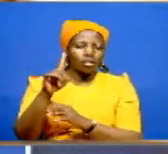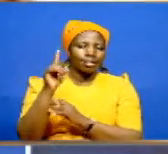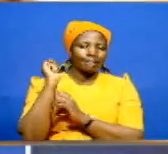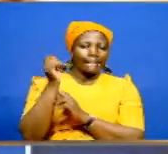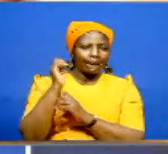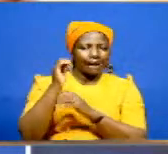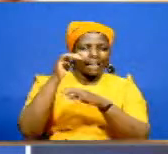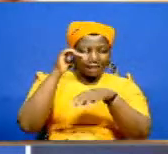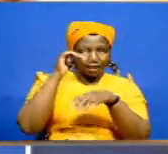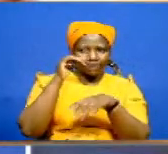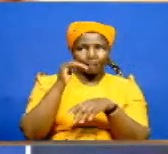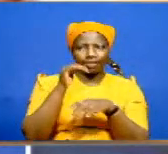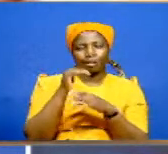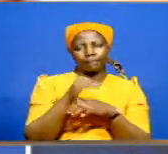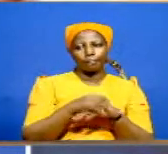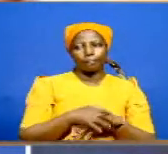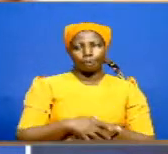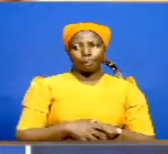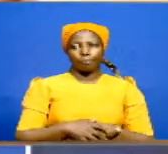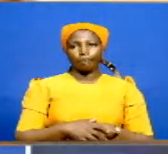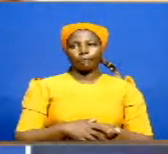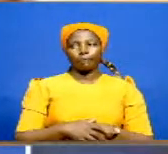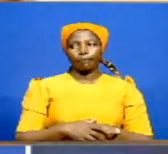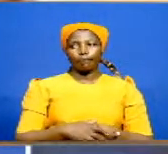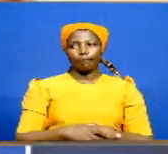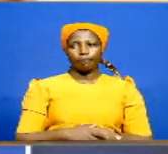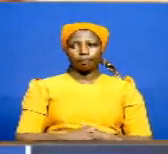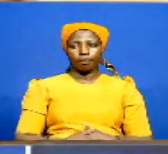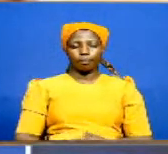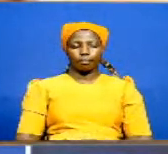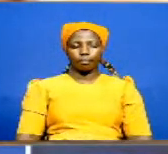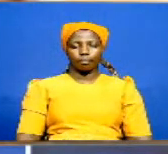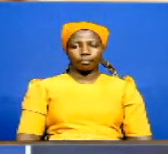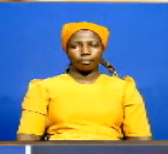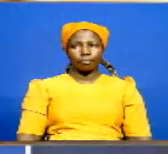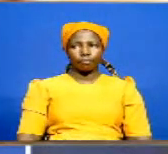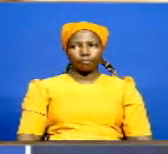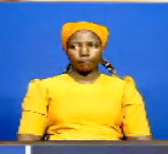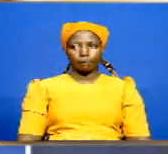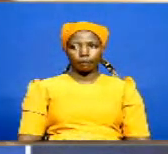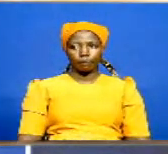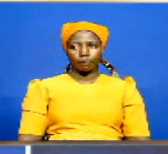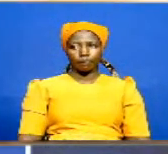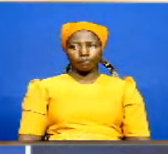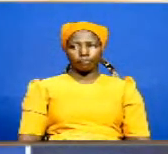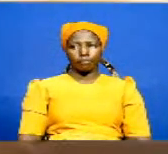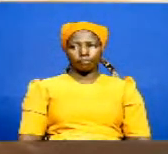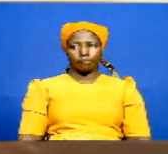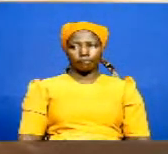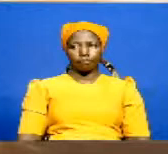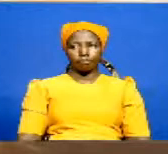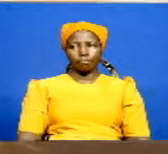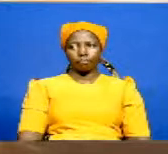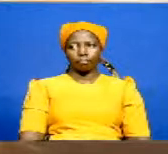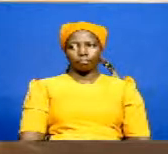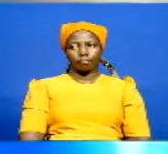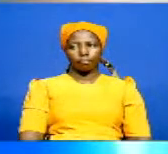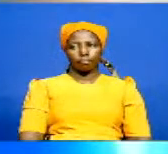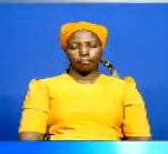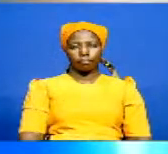justice tender sum. For Channel One News, I'm Serafina Robbie.